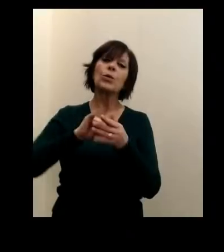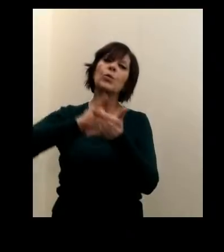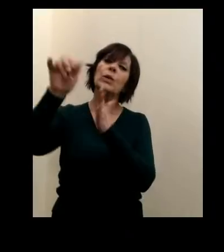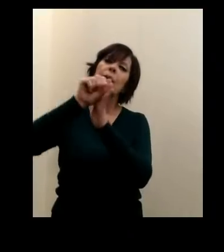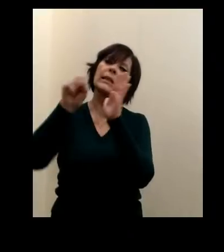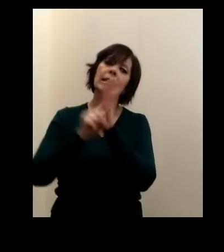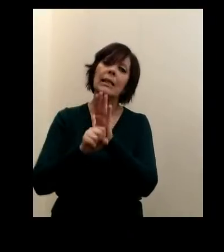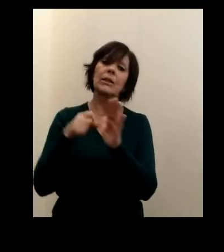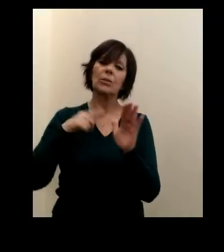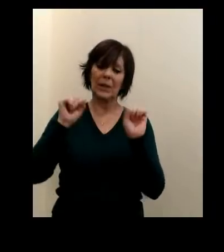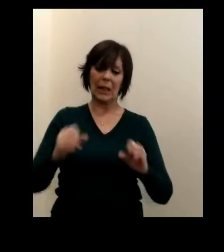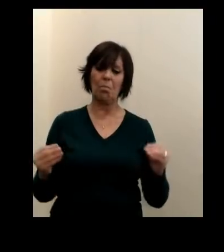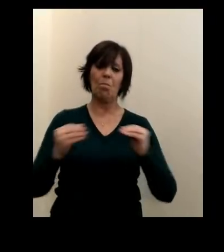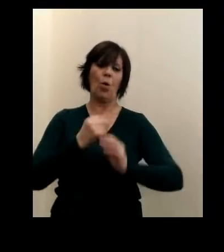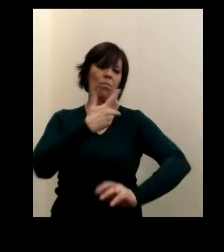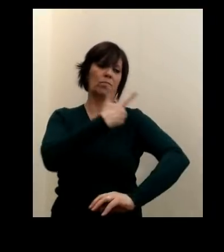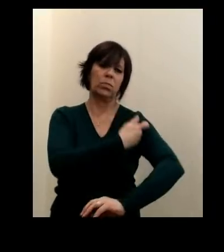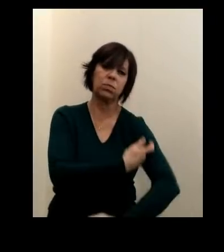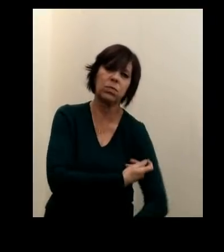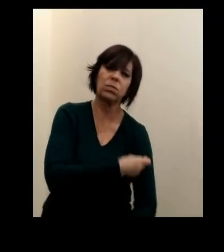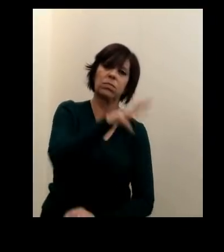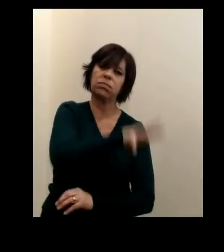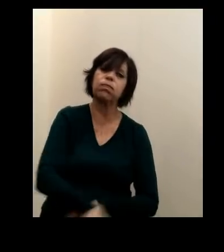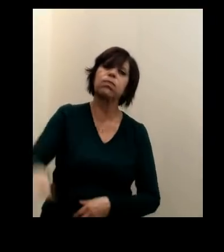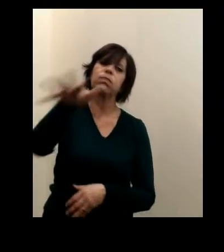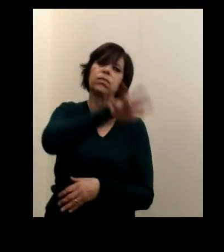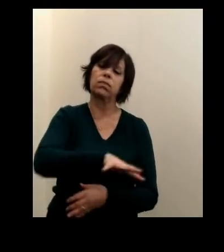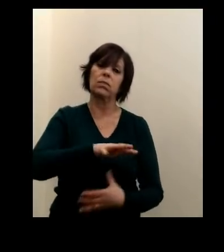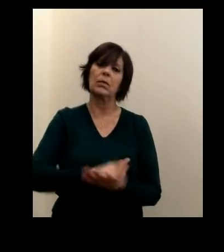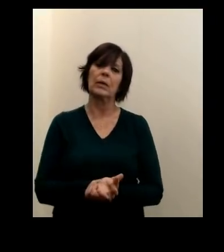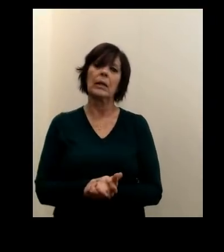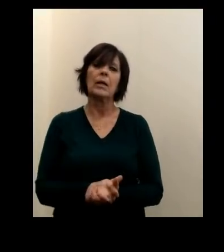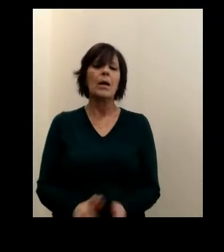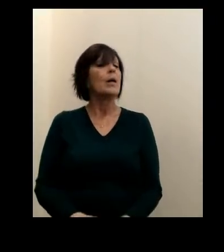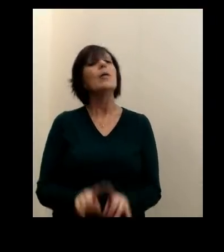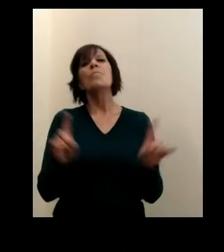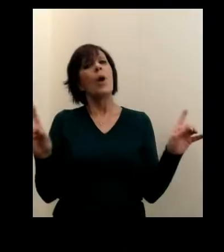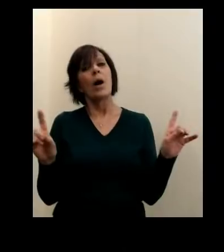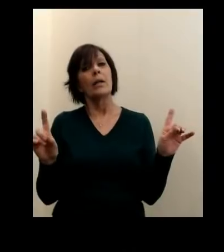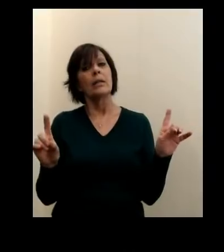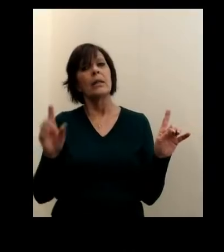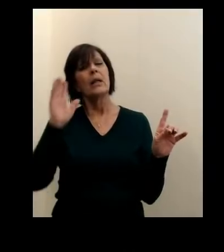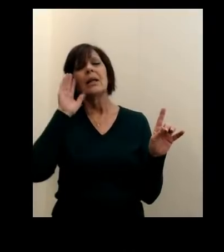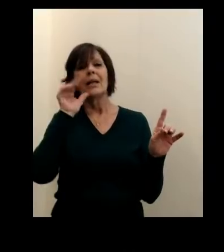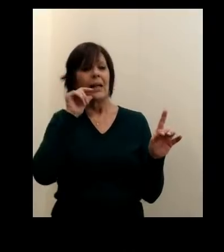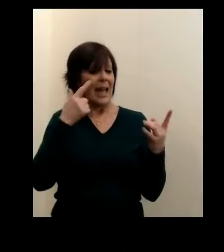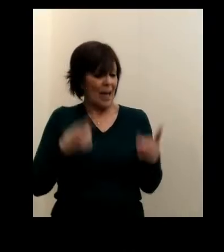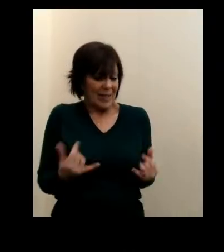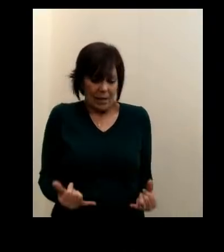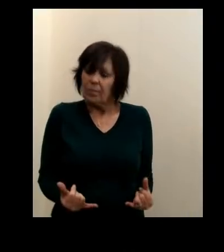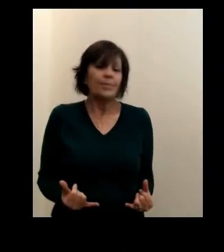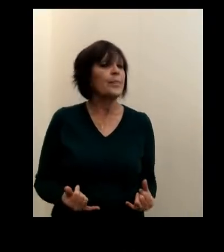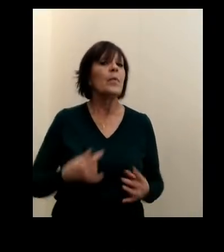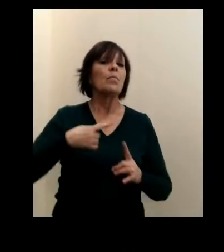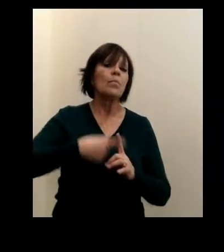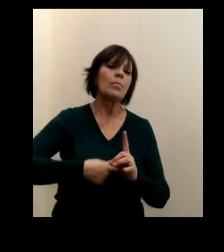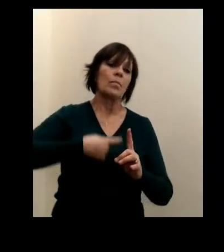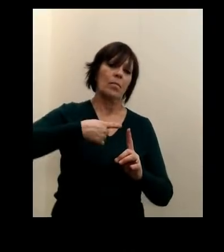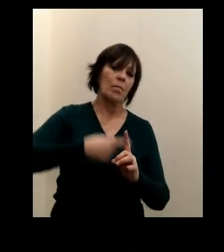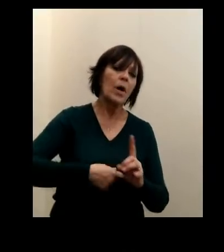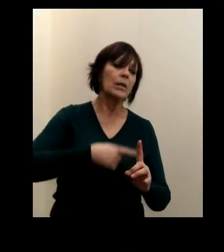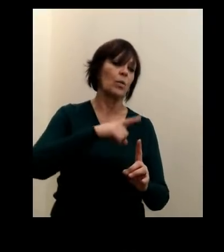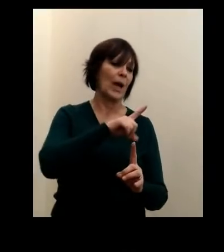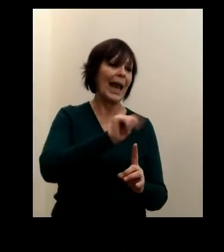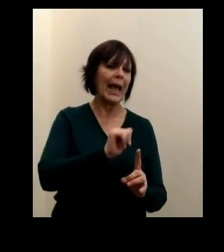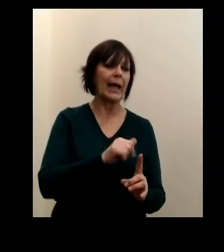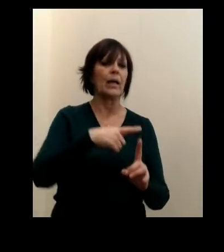so we can put more vaccine in the arms of our citizens. But it's going to be months before we're able to get through the 1A and